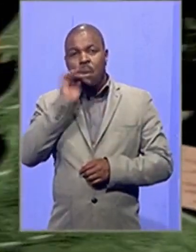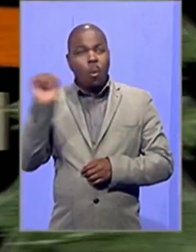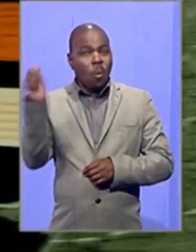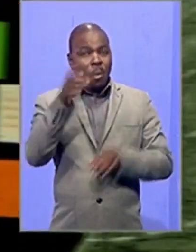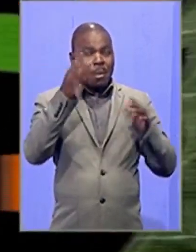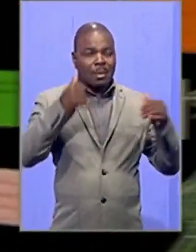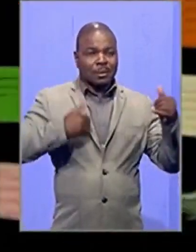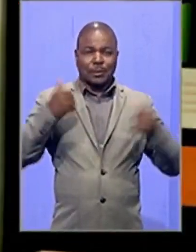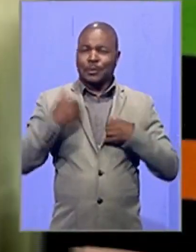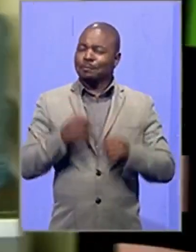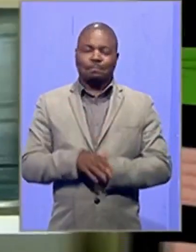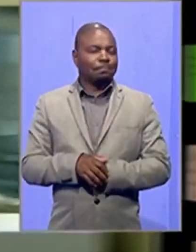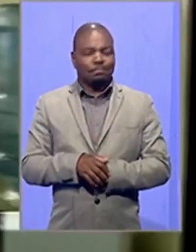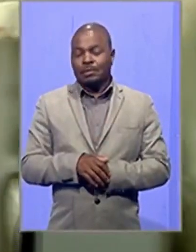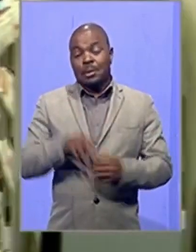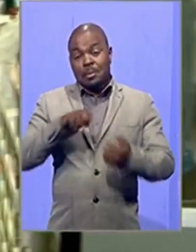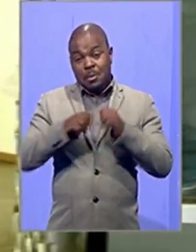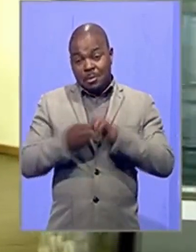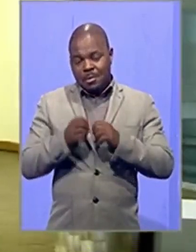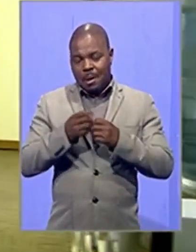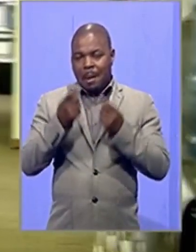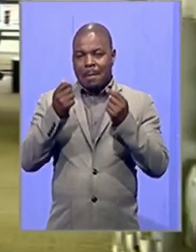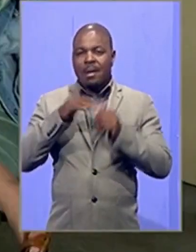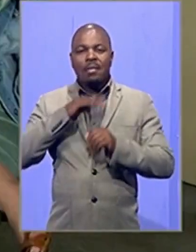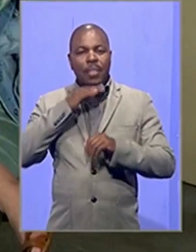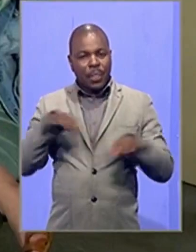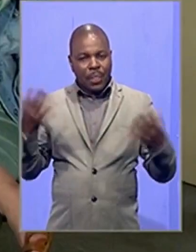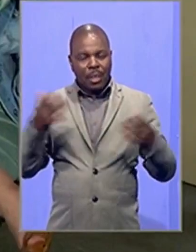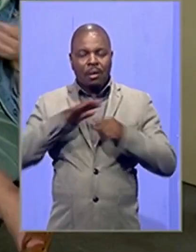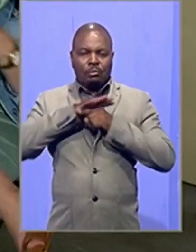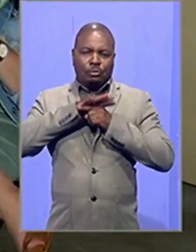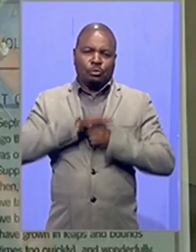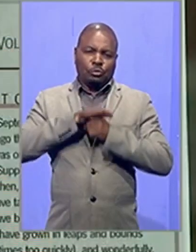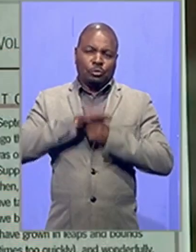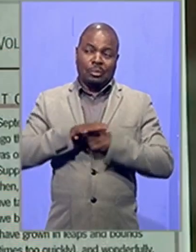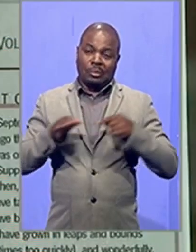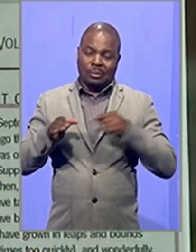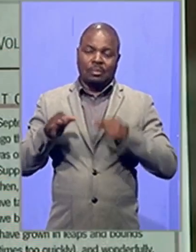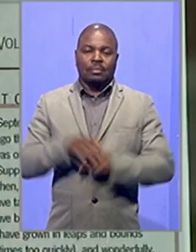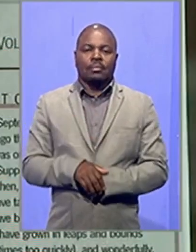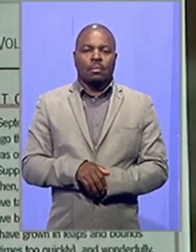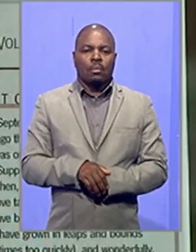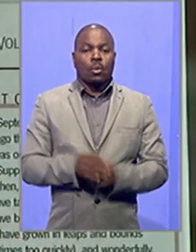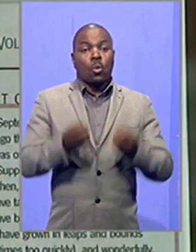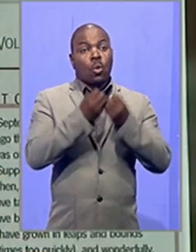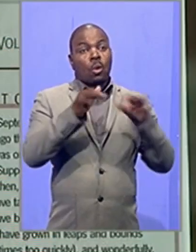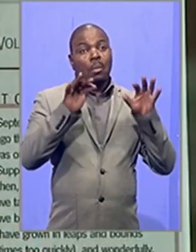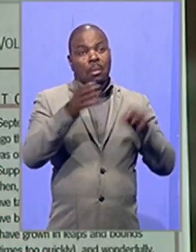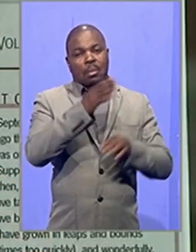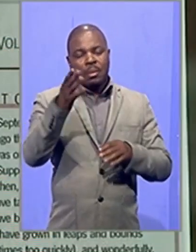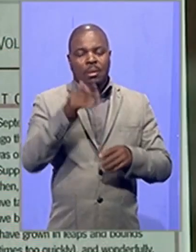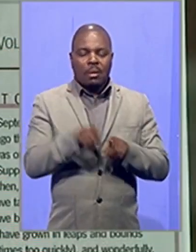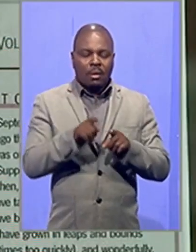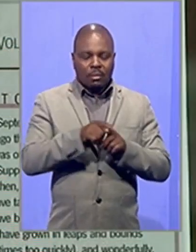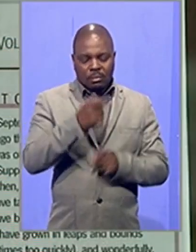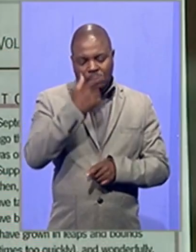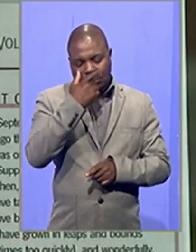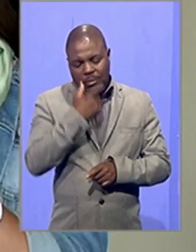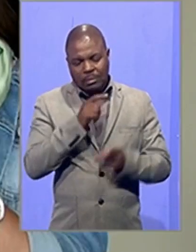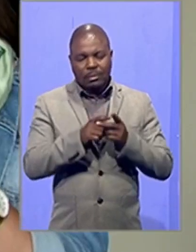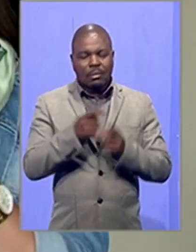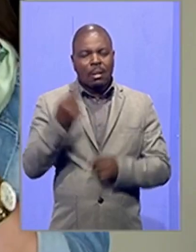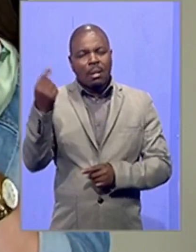bohle, mme hlokego ya tjhelete e eketsa ho hloka botsitso ba maikutlo. So for a lot of people dealing with grief or loneliness